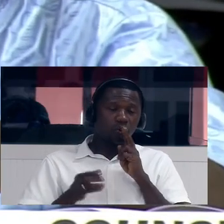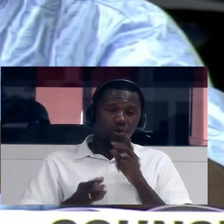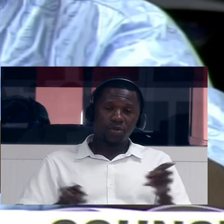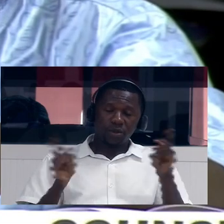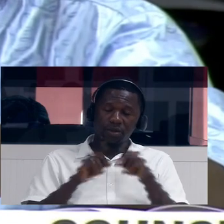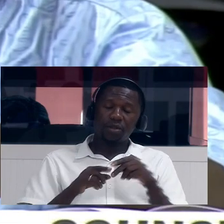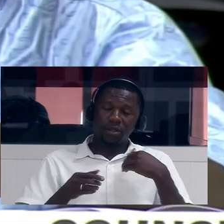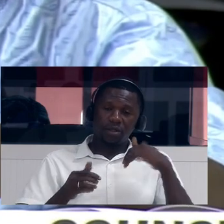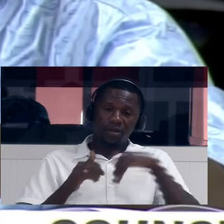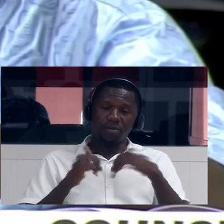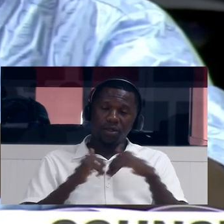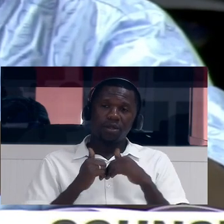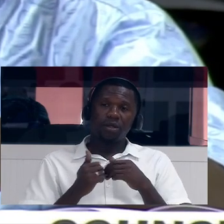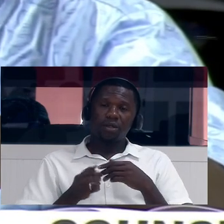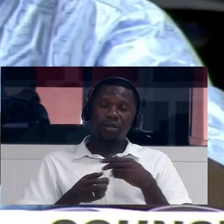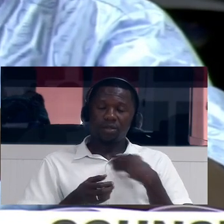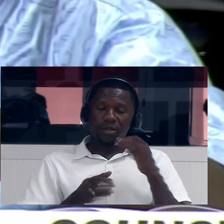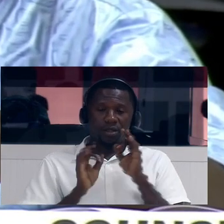your take on it.